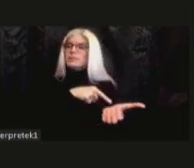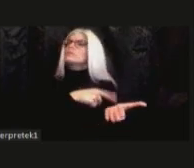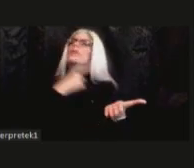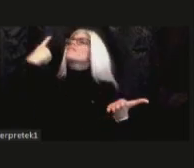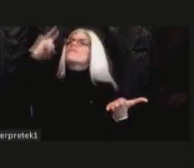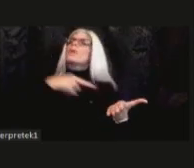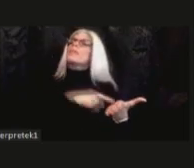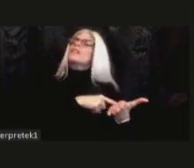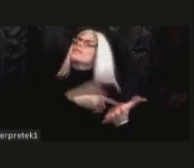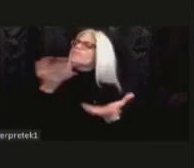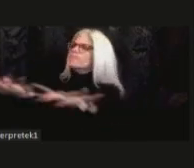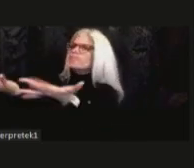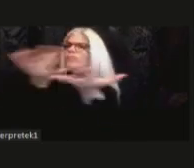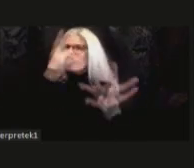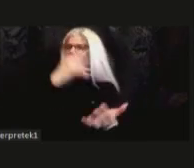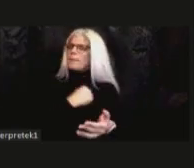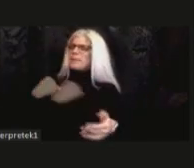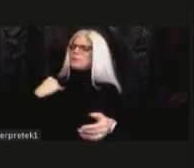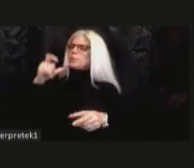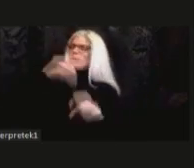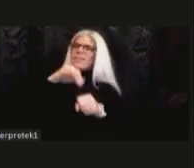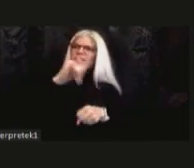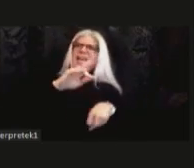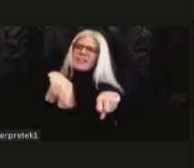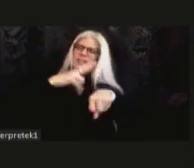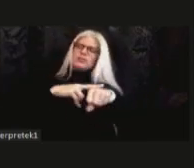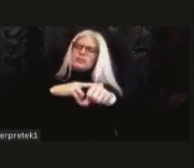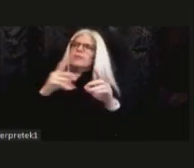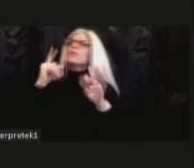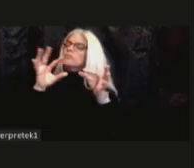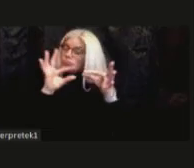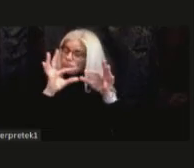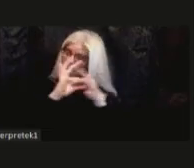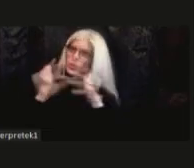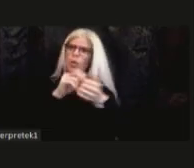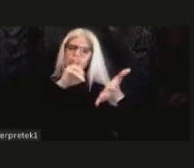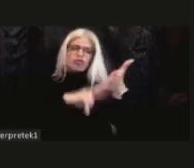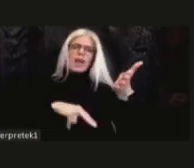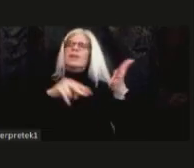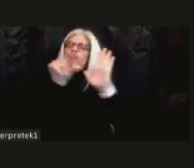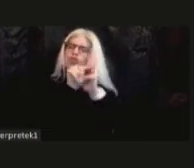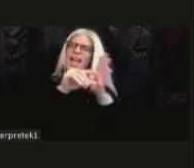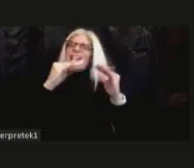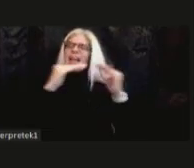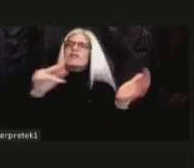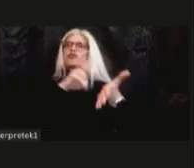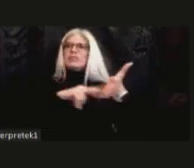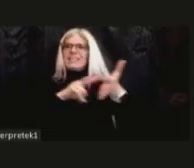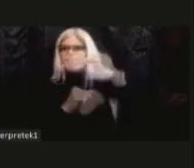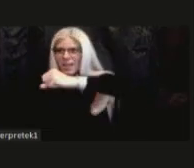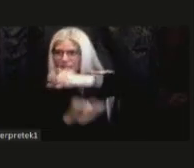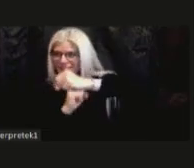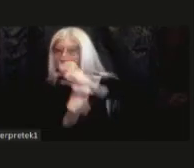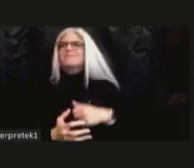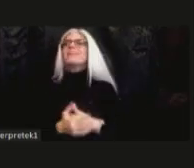National Campaign for Grade Level Reading, and is a framework offering communities a collaborative process by which they